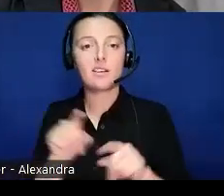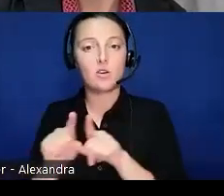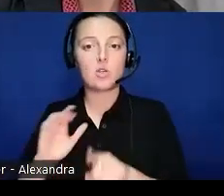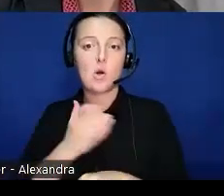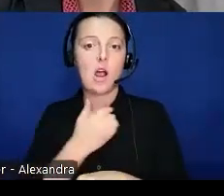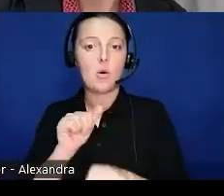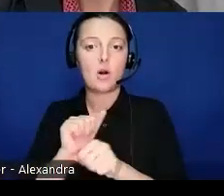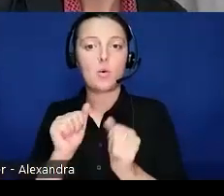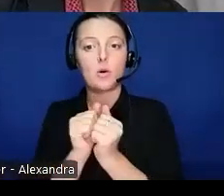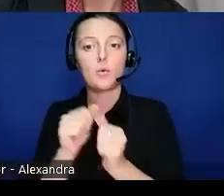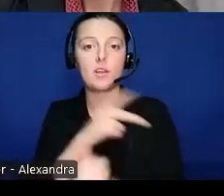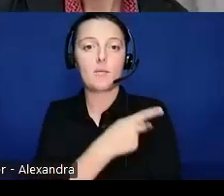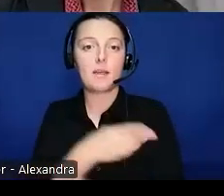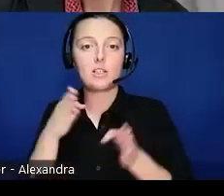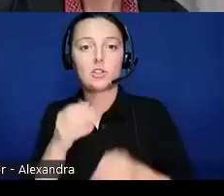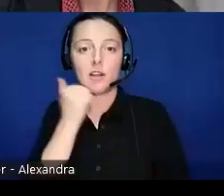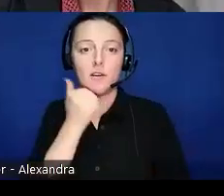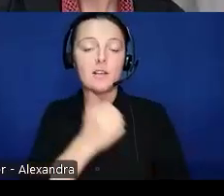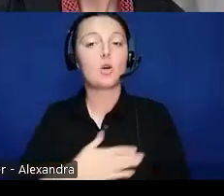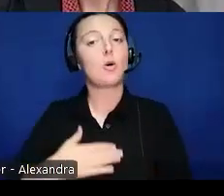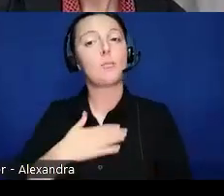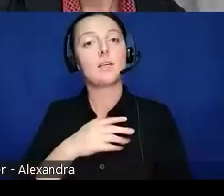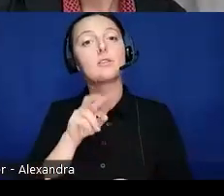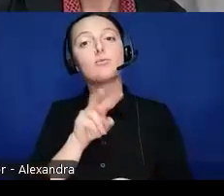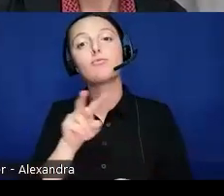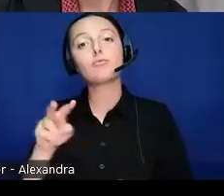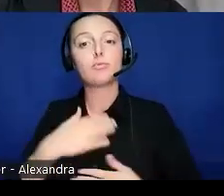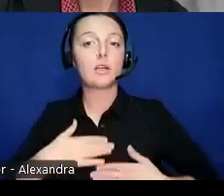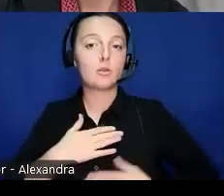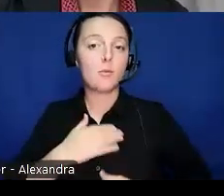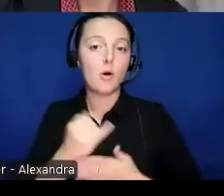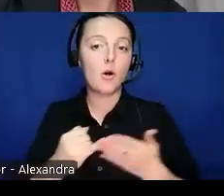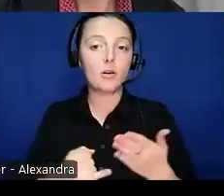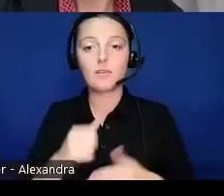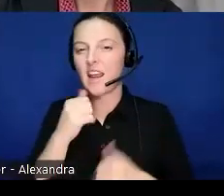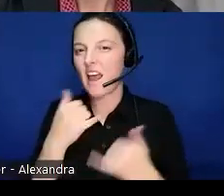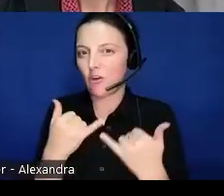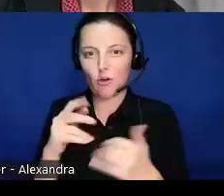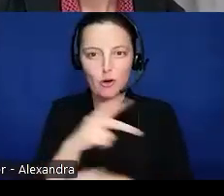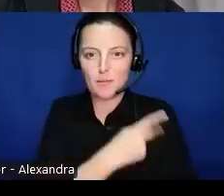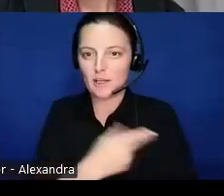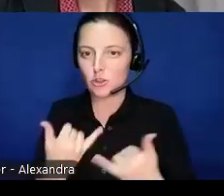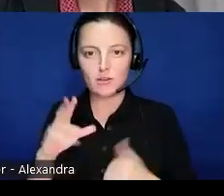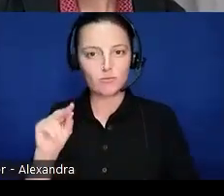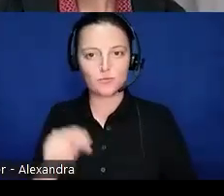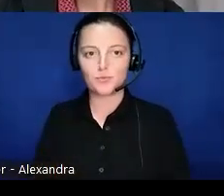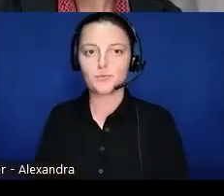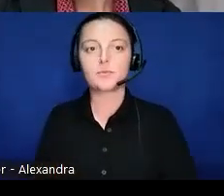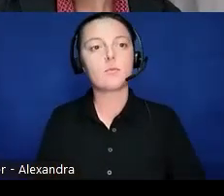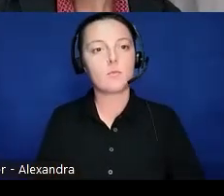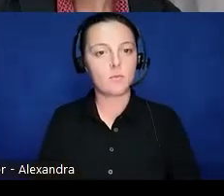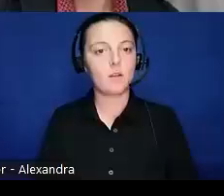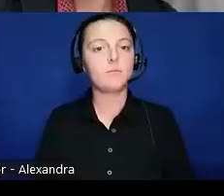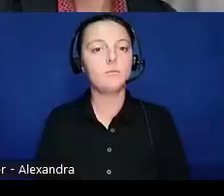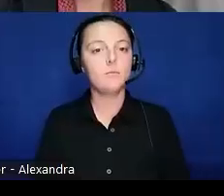every day. So please enjoy them. They're not current patients or anything like that. So street